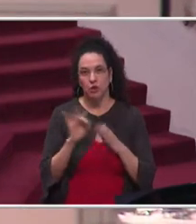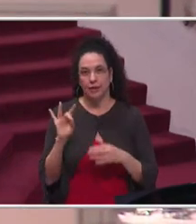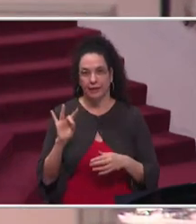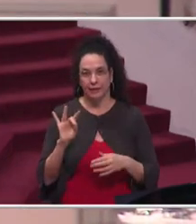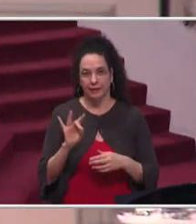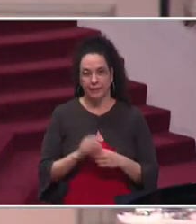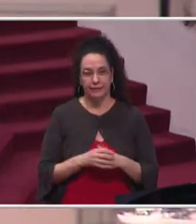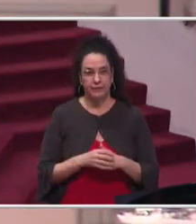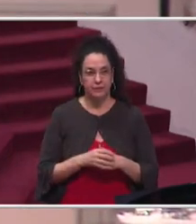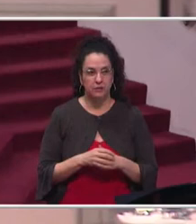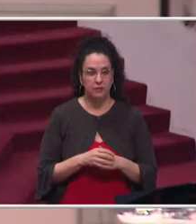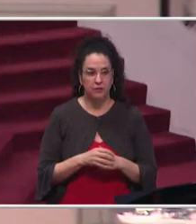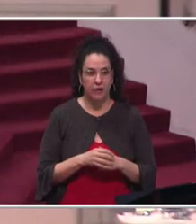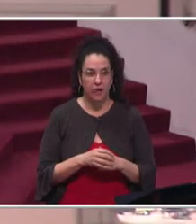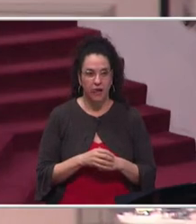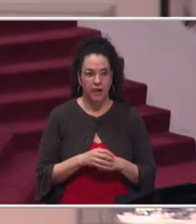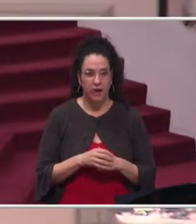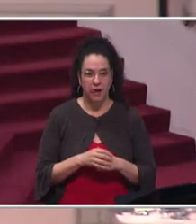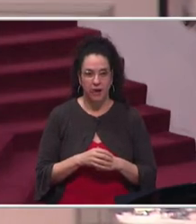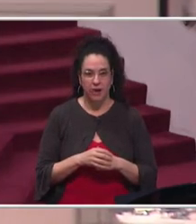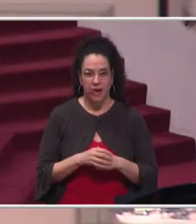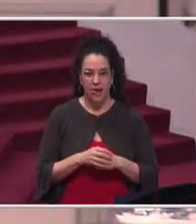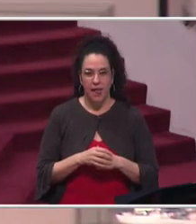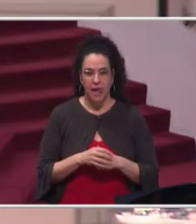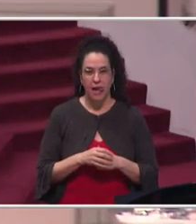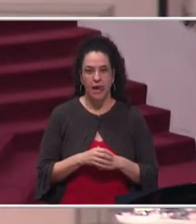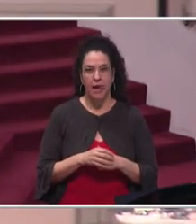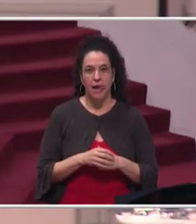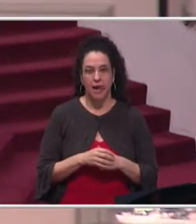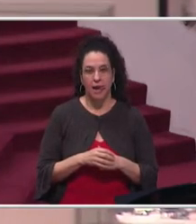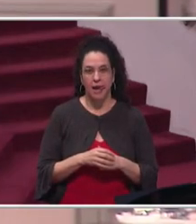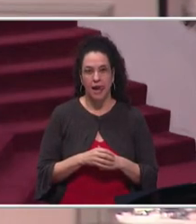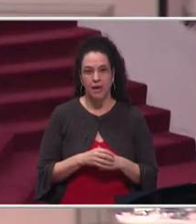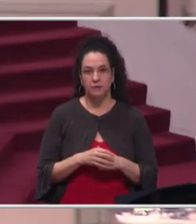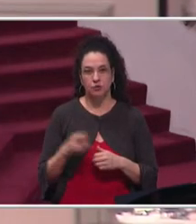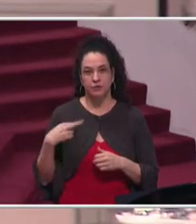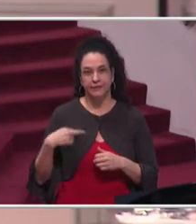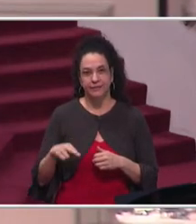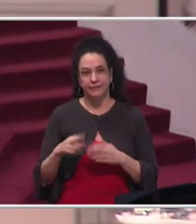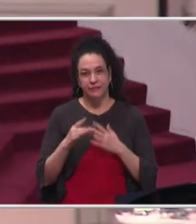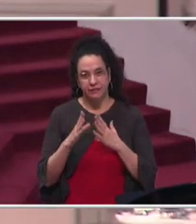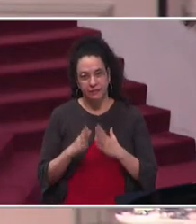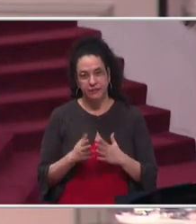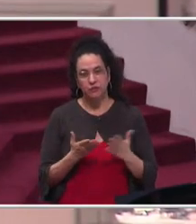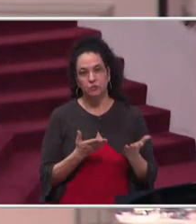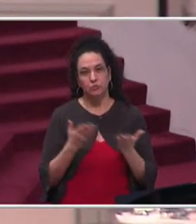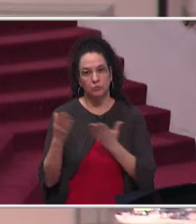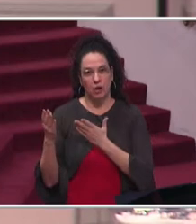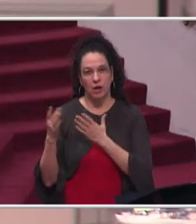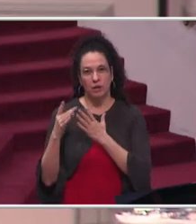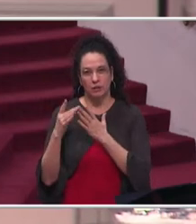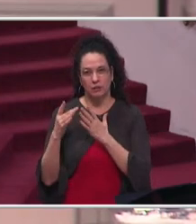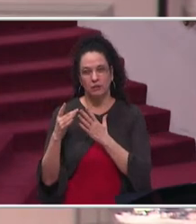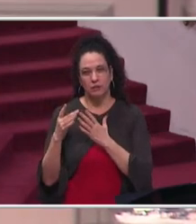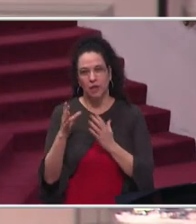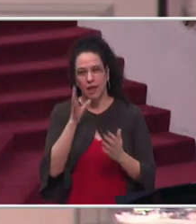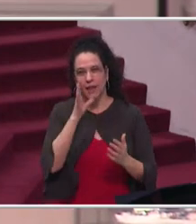brought a lady to him who they said had been caught in adultery.